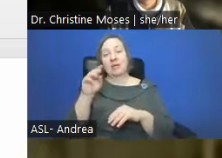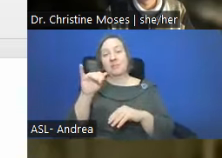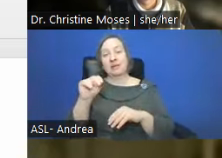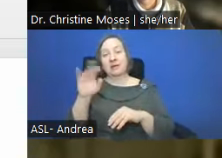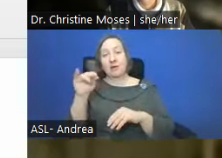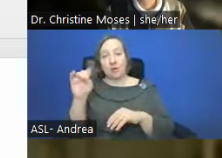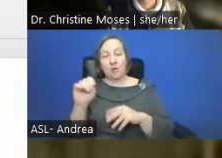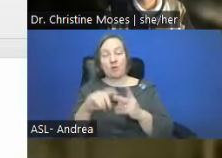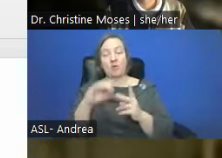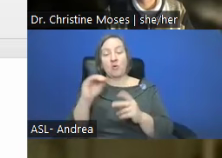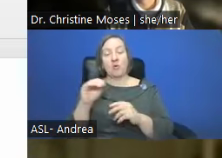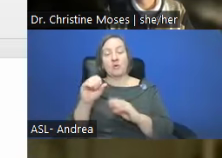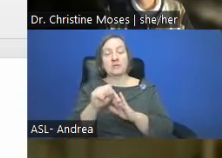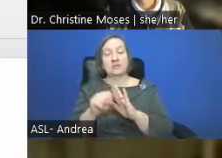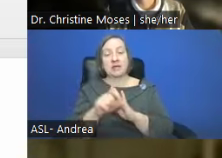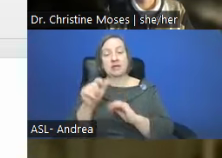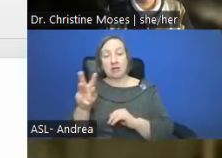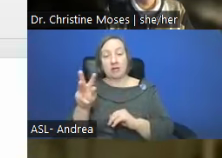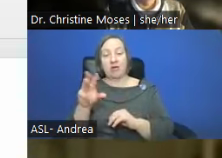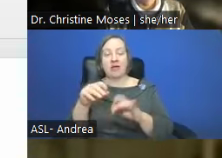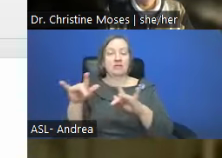state law and is being recorded.